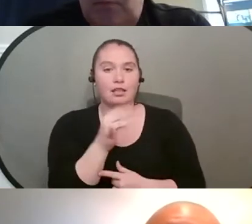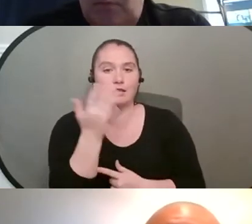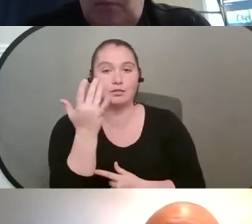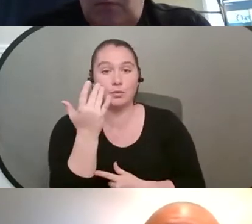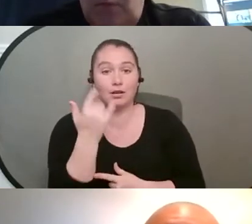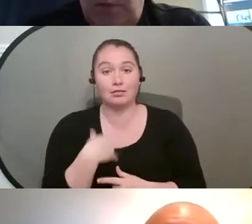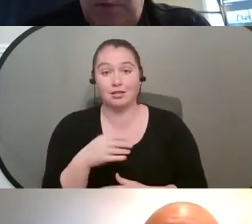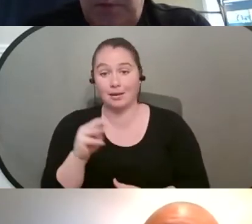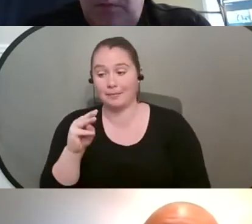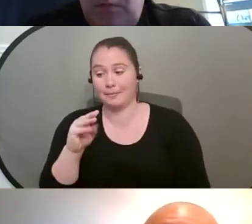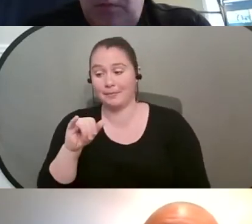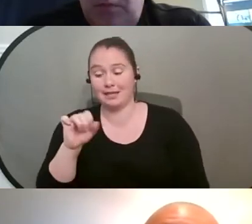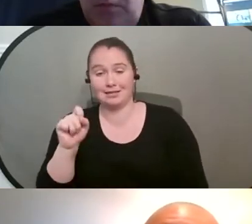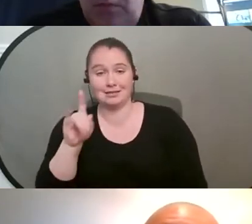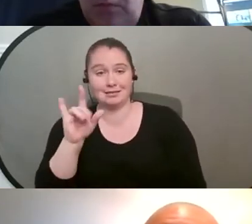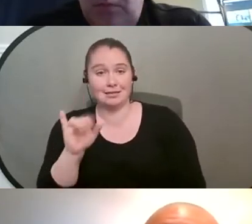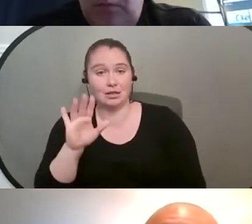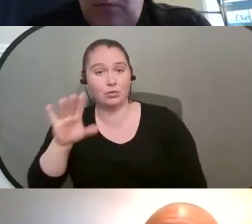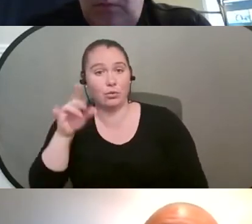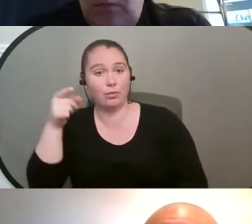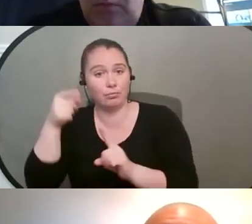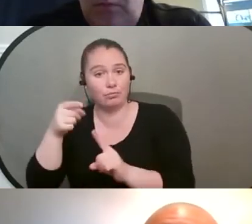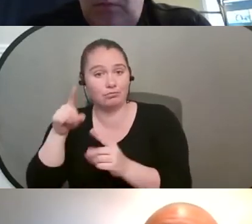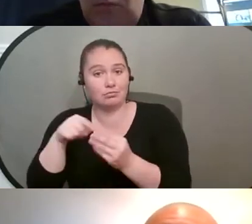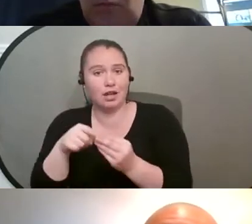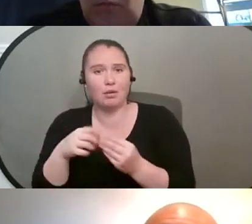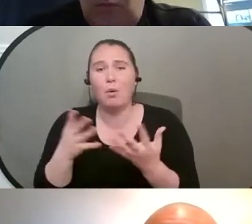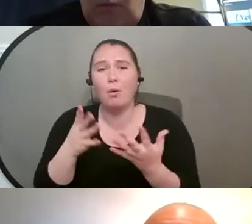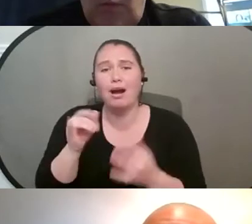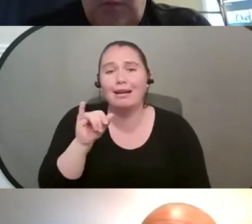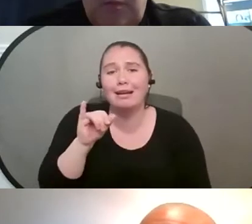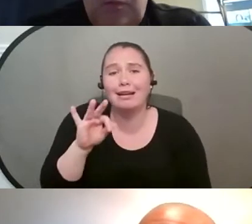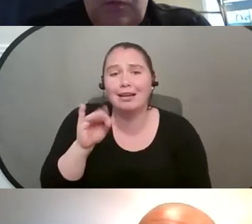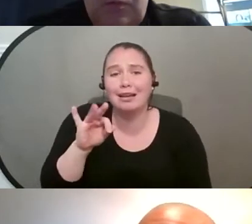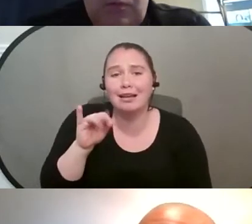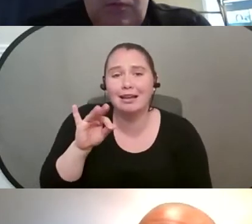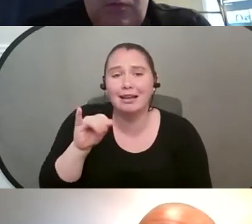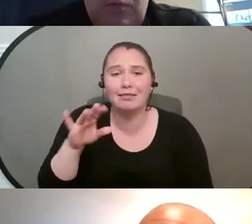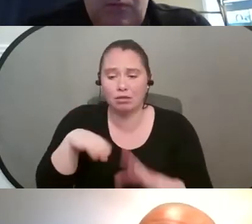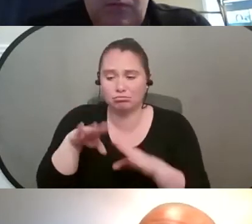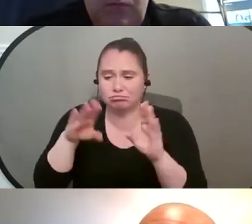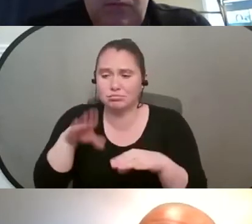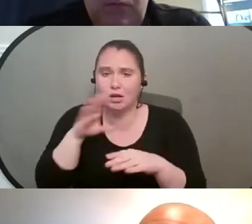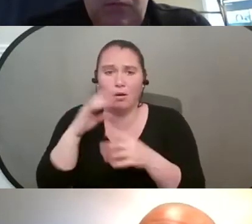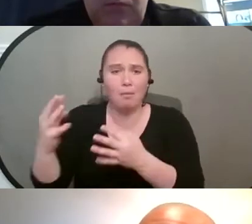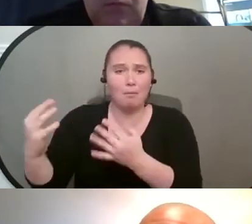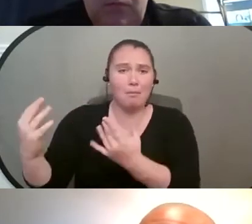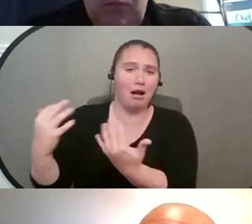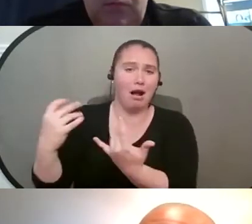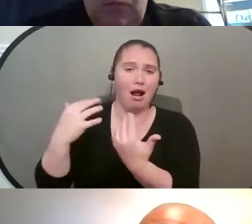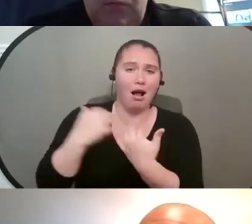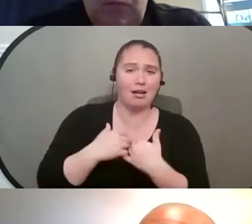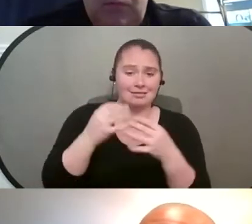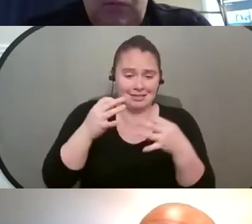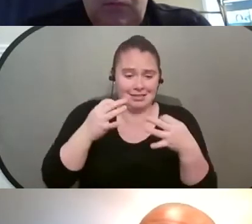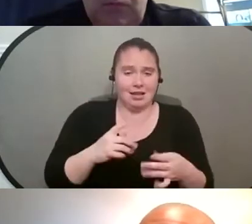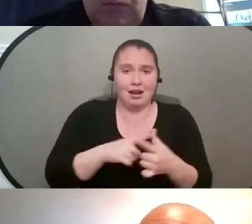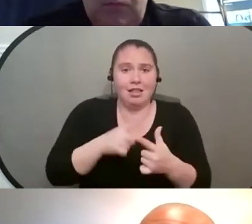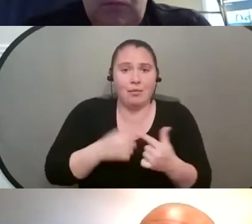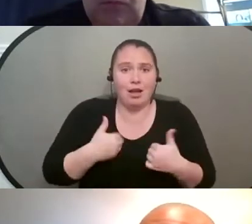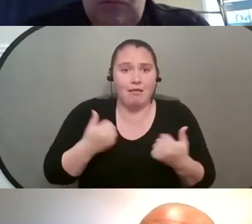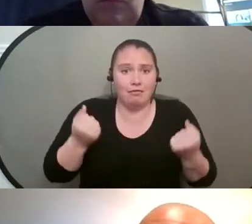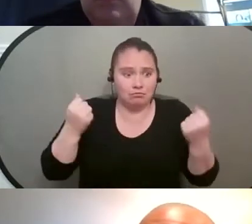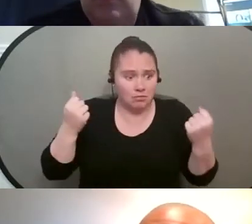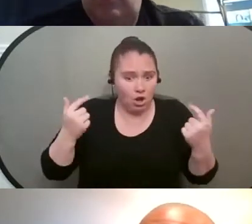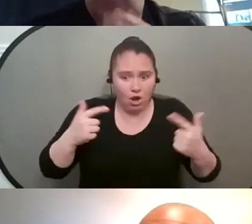Misty, to your point about, but what if all those homes come in and we make these decisions and then we have all these kids and